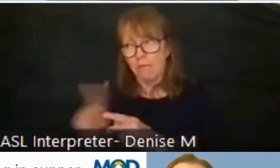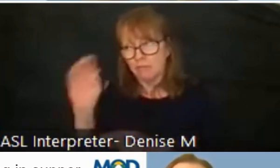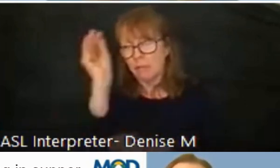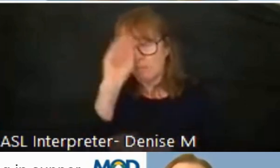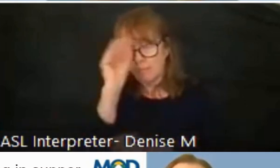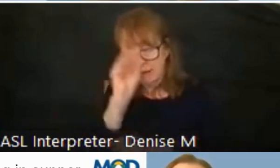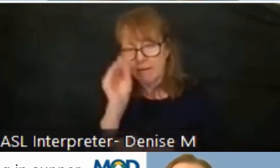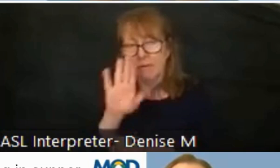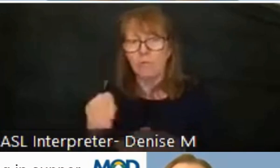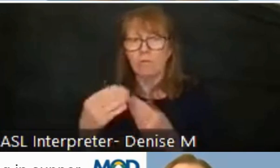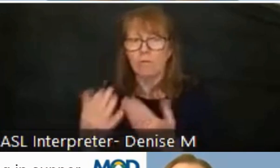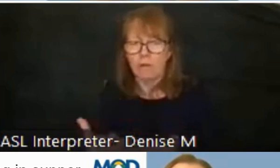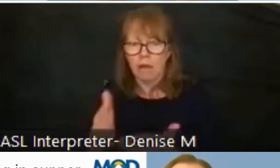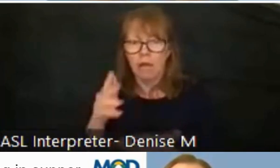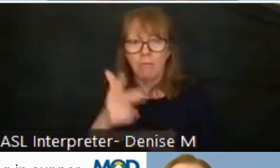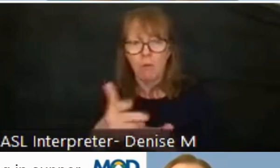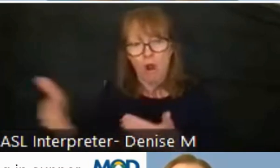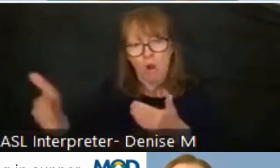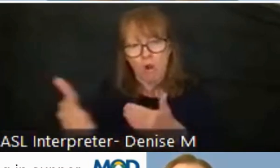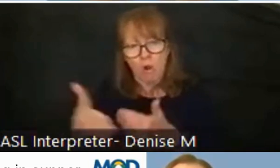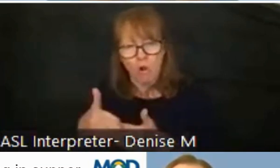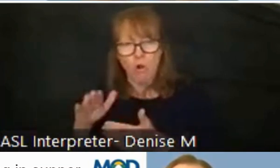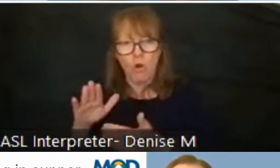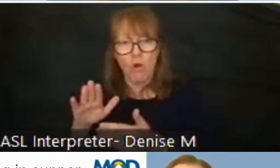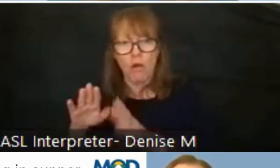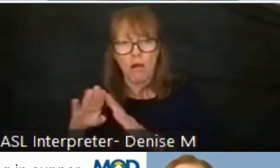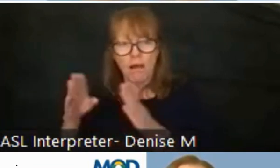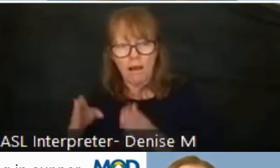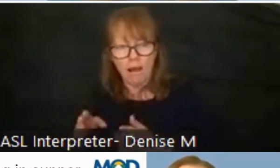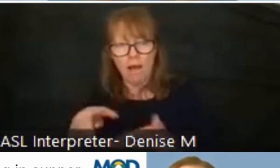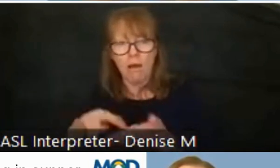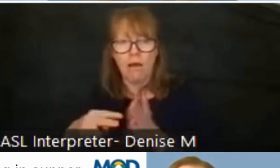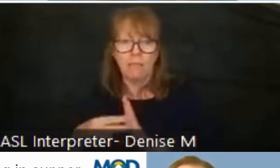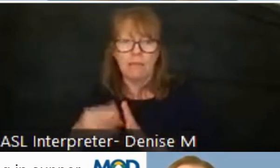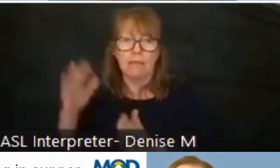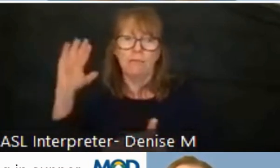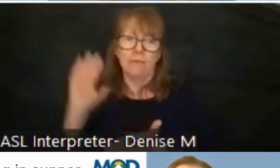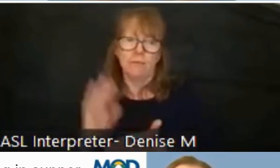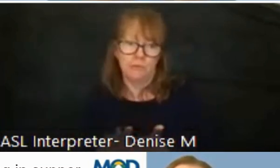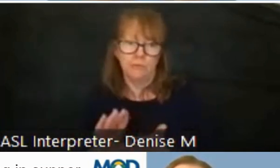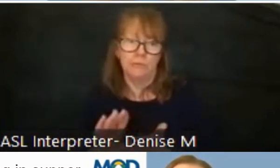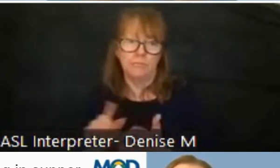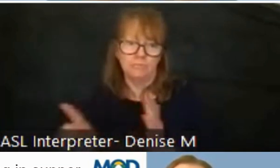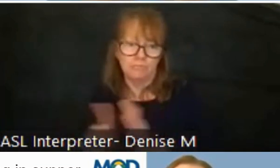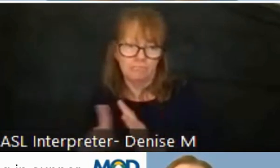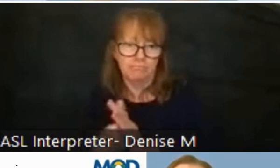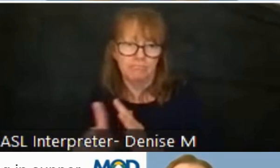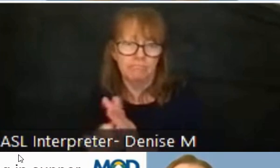note here that the top of the letter has the doctor's official letterhead. The letter is dated and signed.